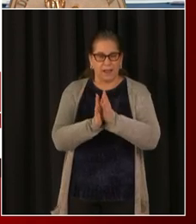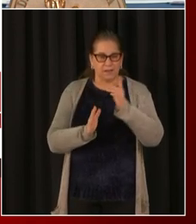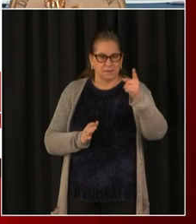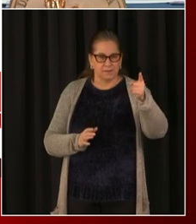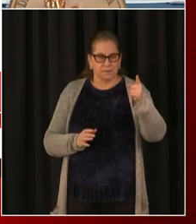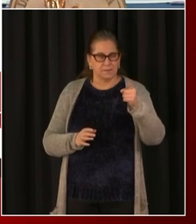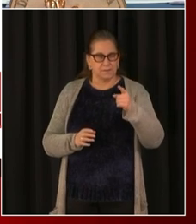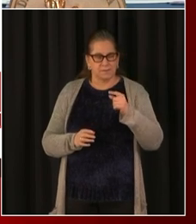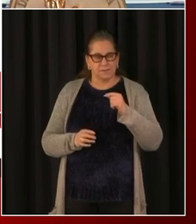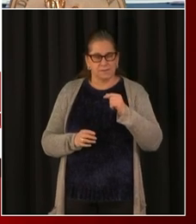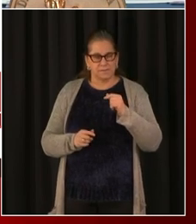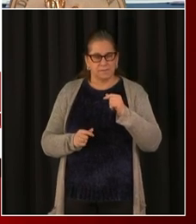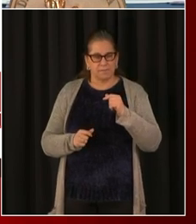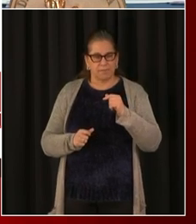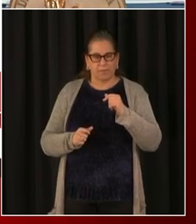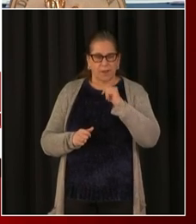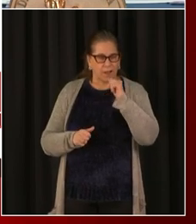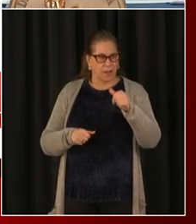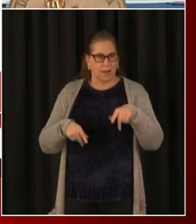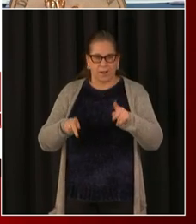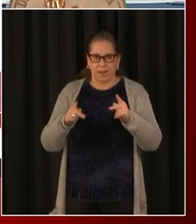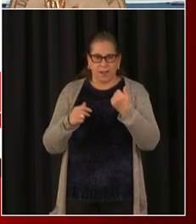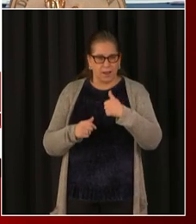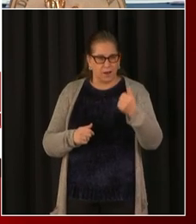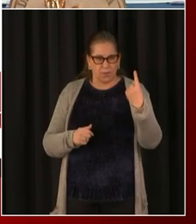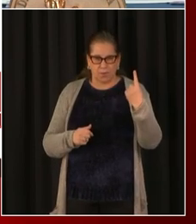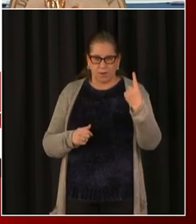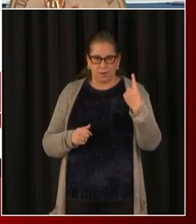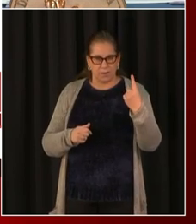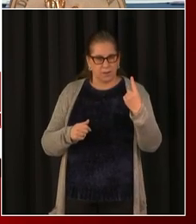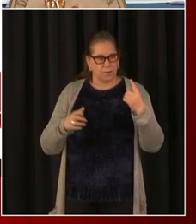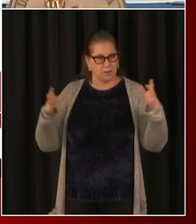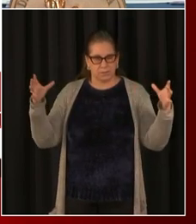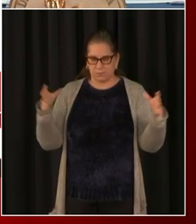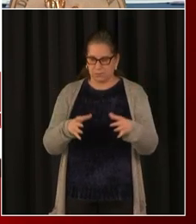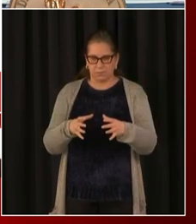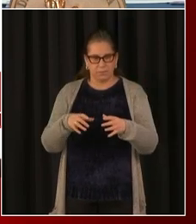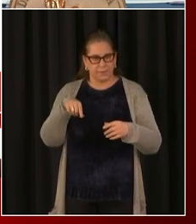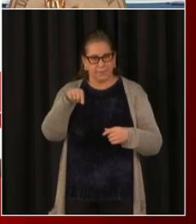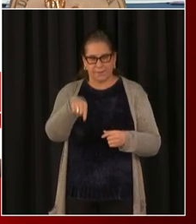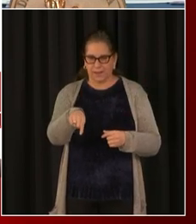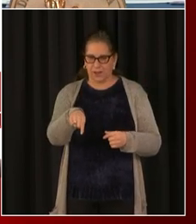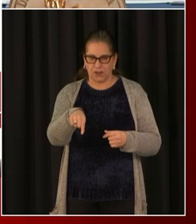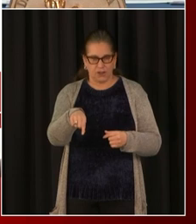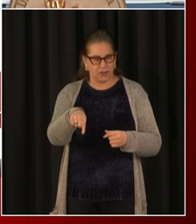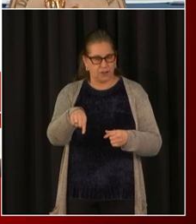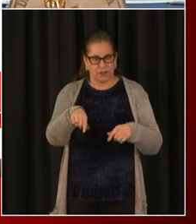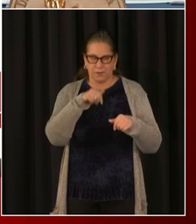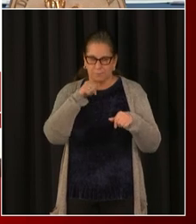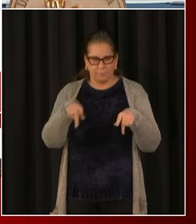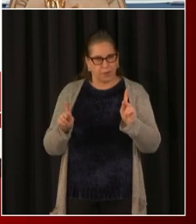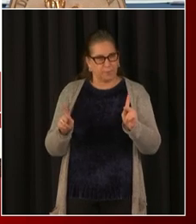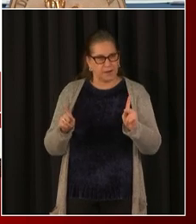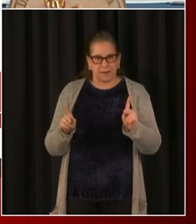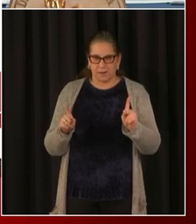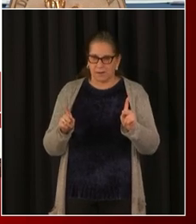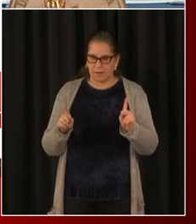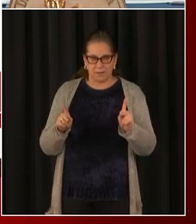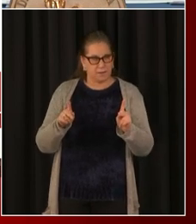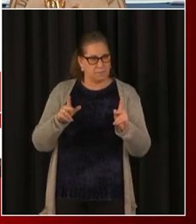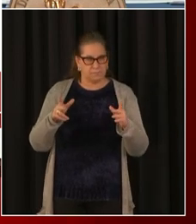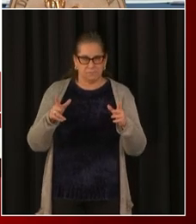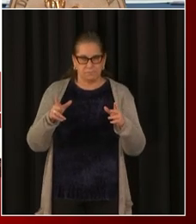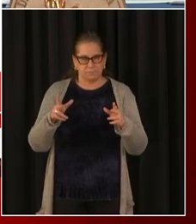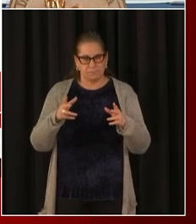grant any public gathering permits and rescind the ones that they have already granted. Yes. Mayor Stephanie. Bowser, in regards